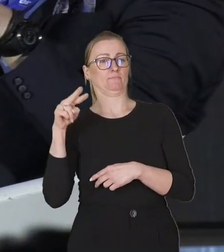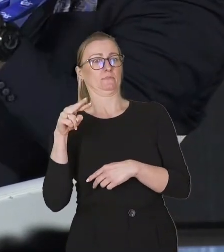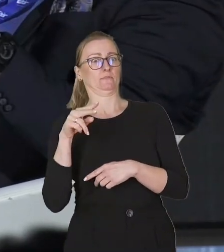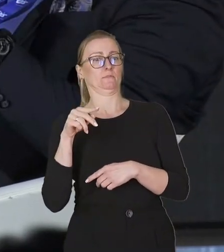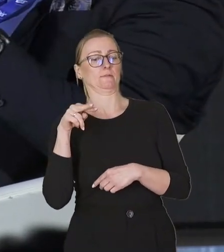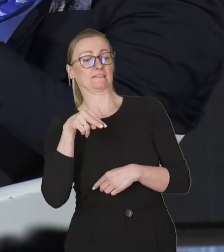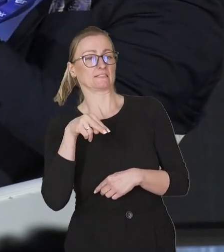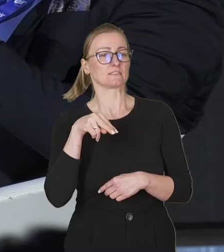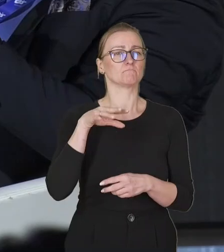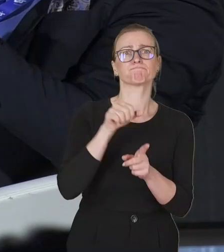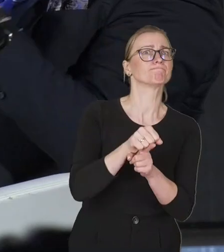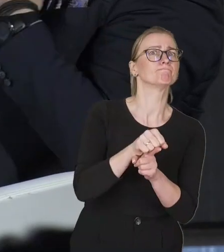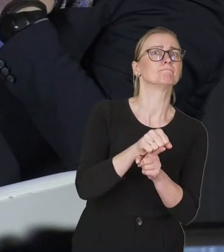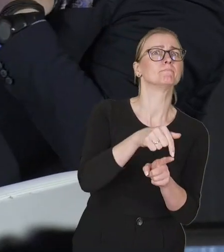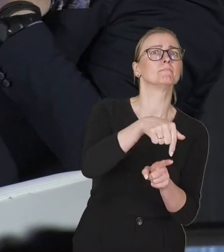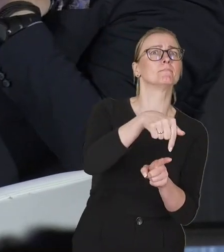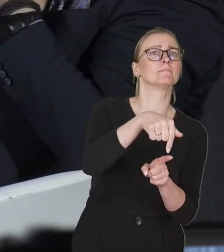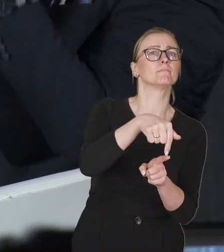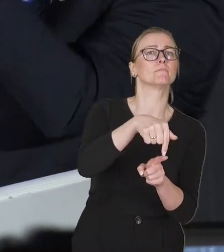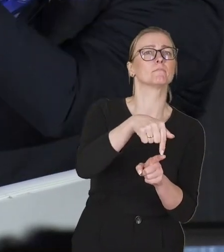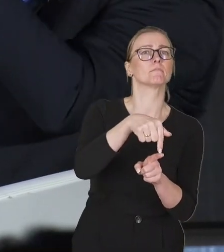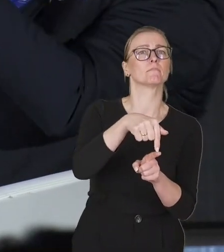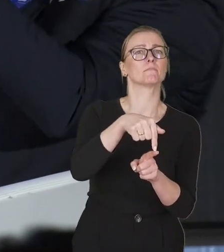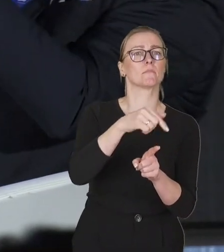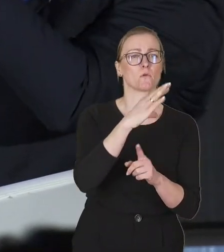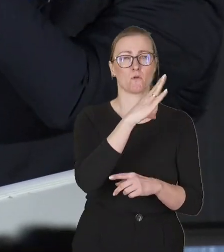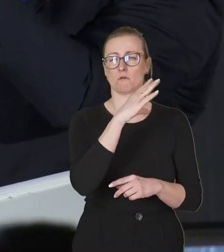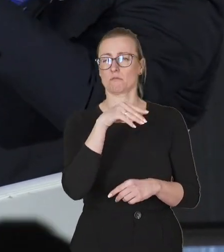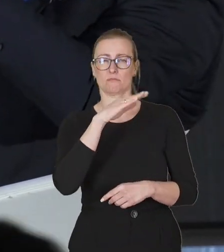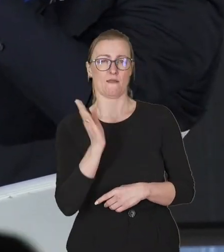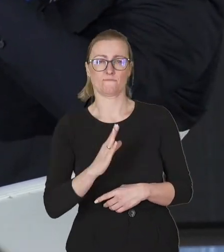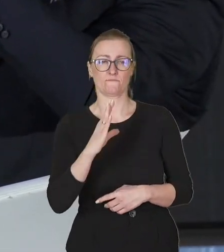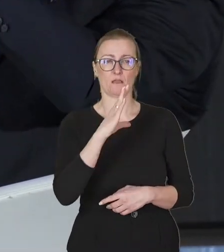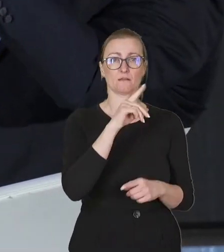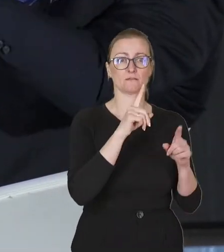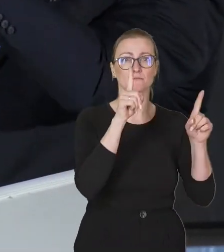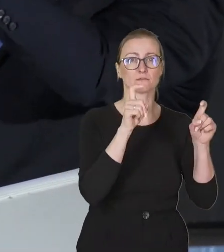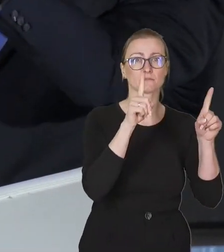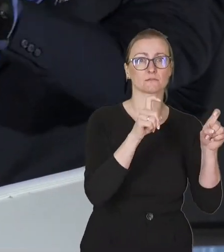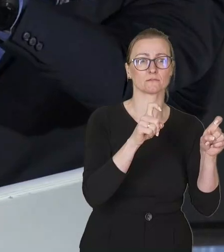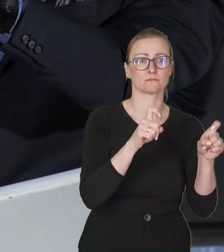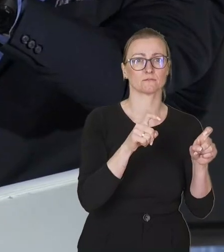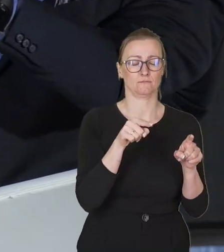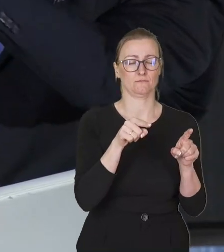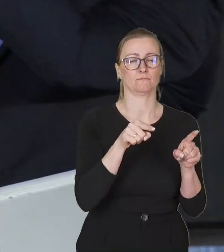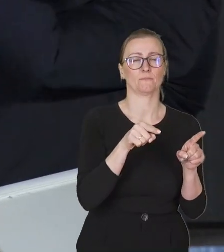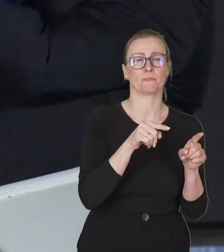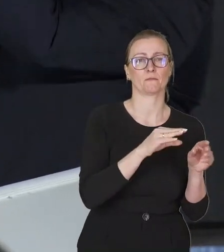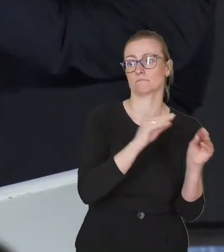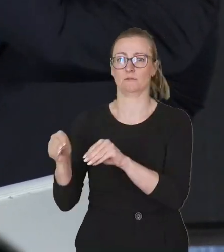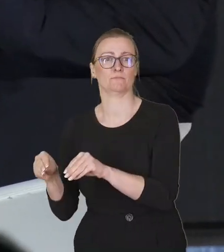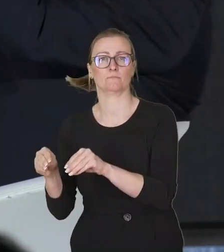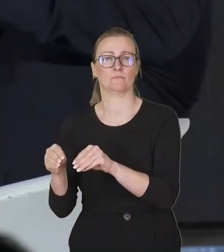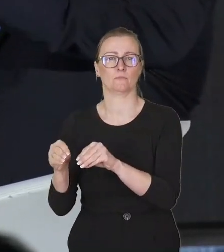the space of European Union. I understand this, that we will guard, we are guardians of the fence between